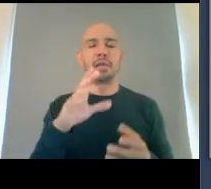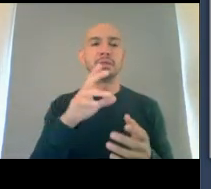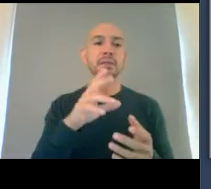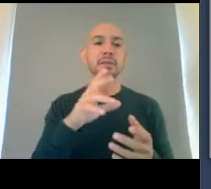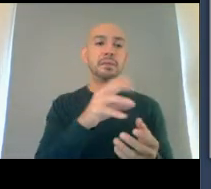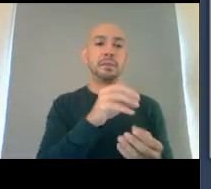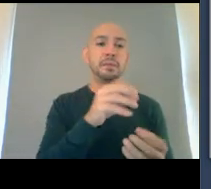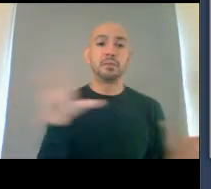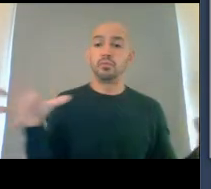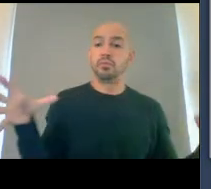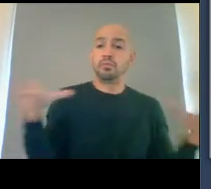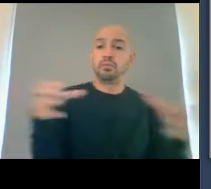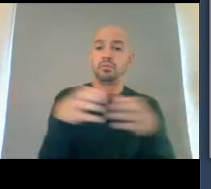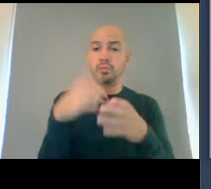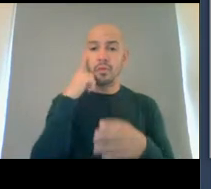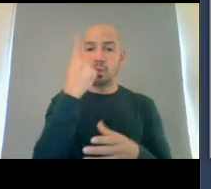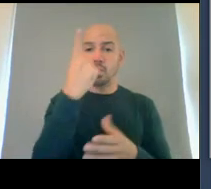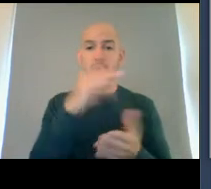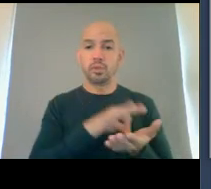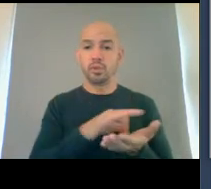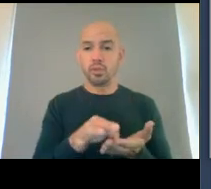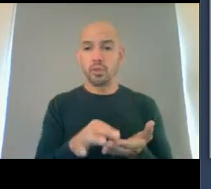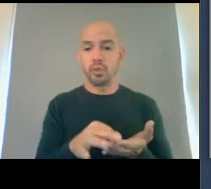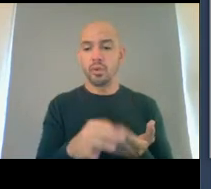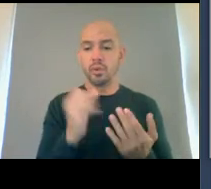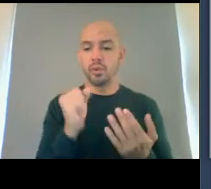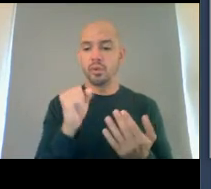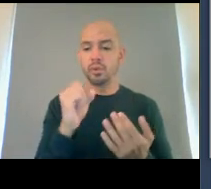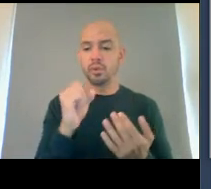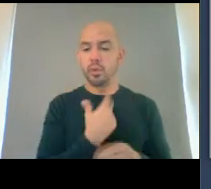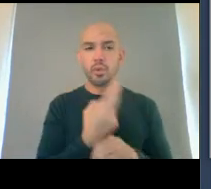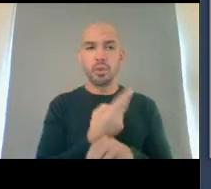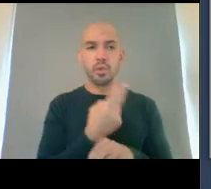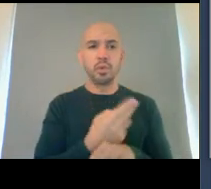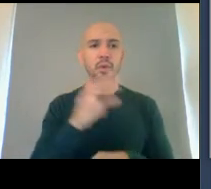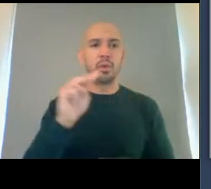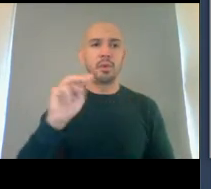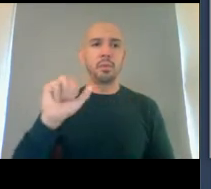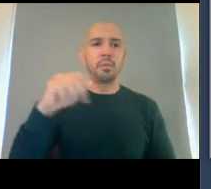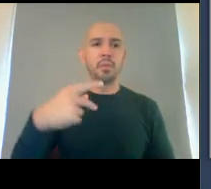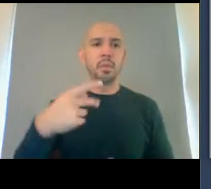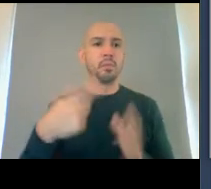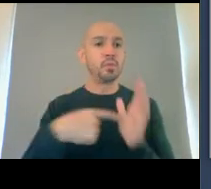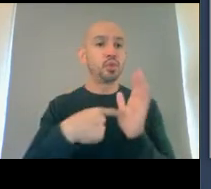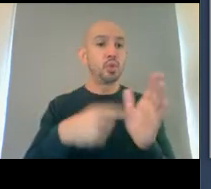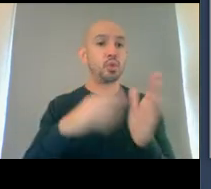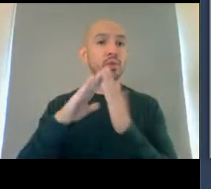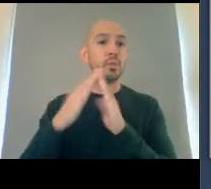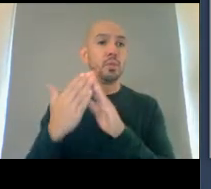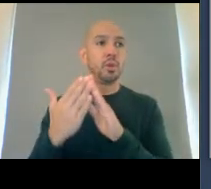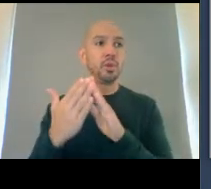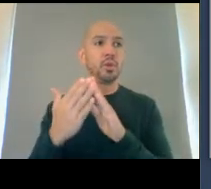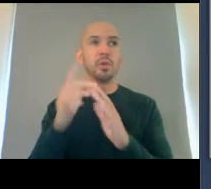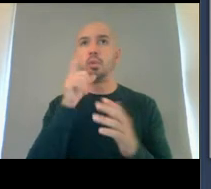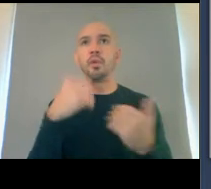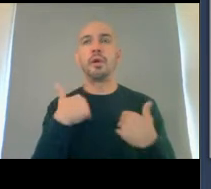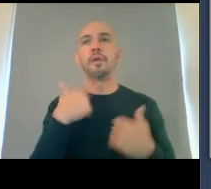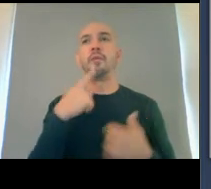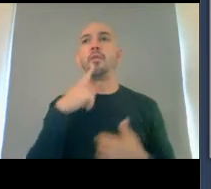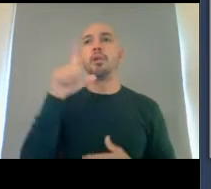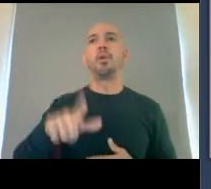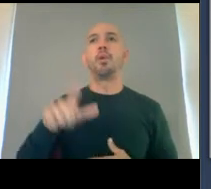score and um so we use a map player that shows the communities that have the lowest score